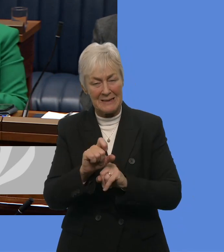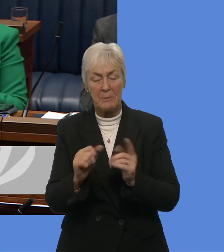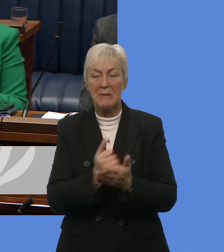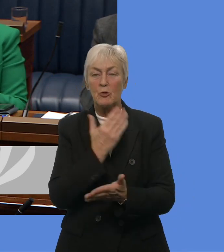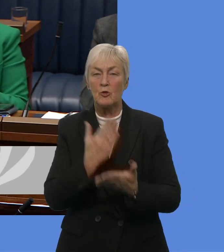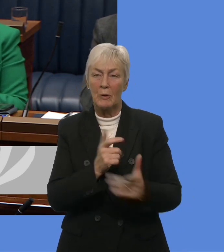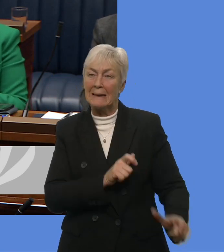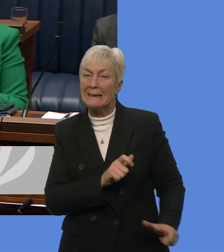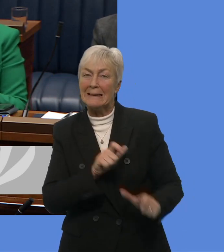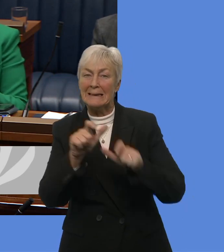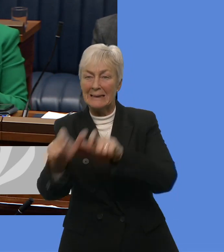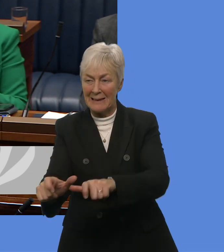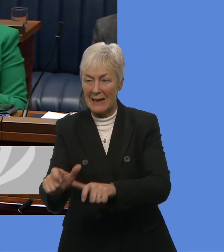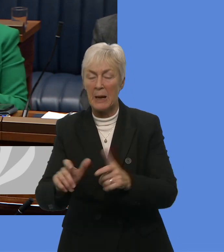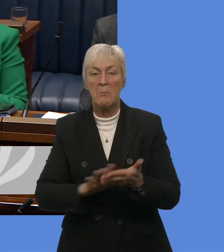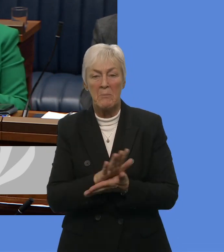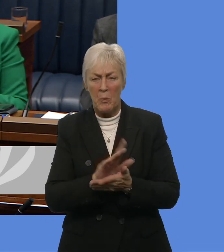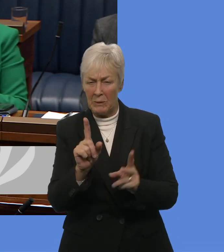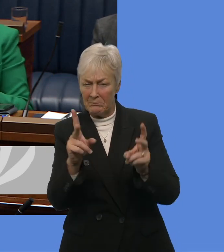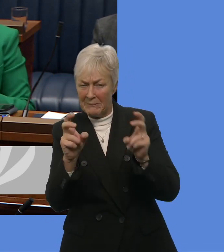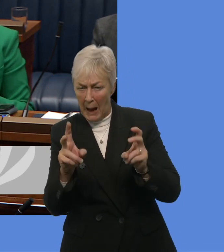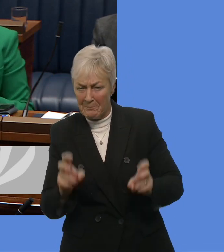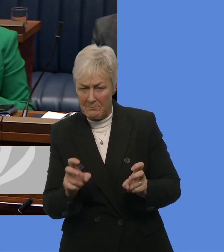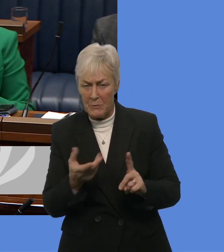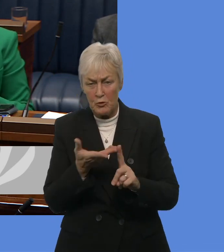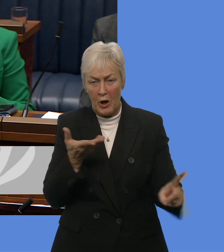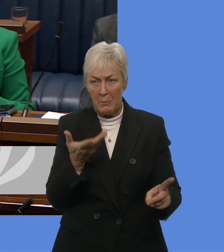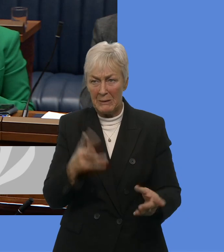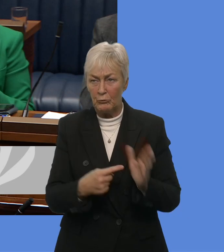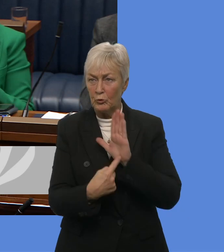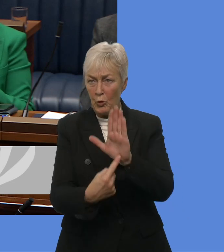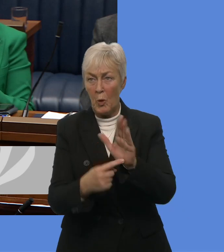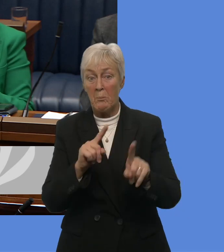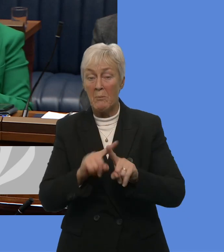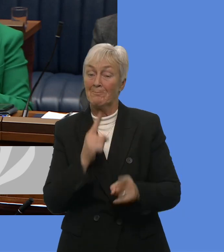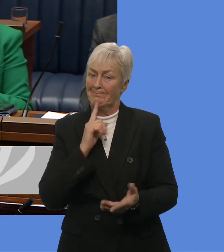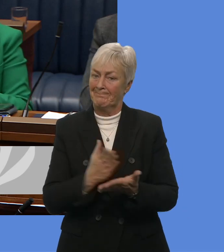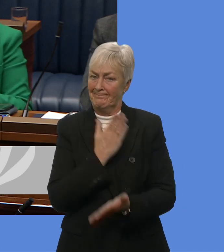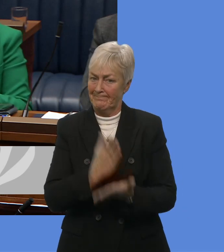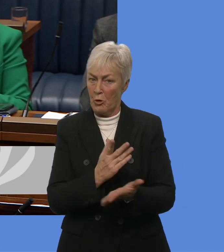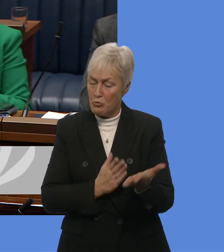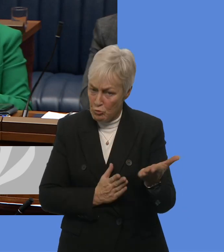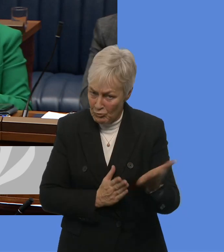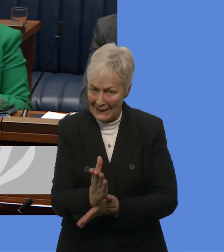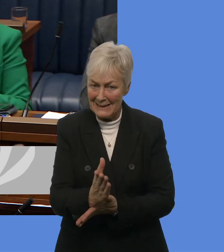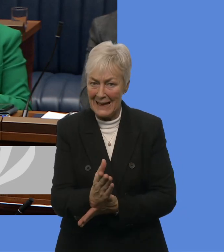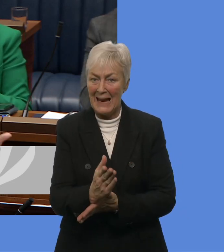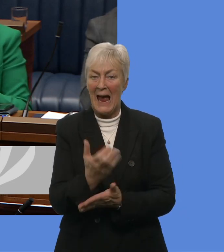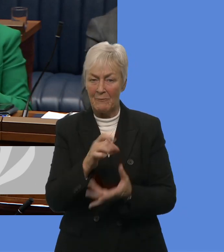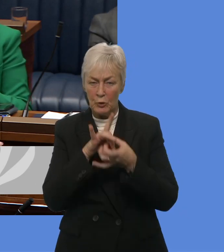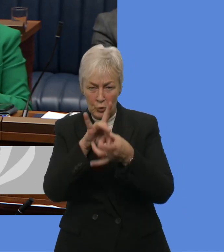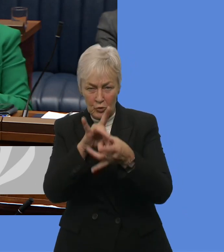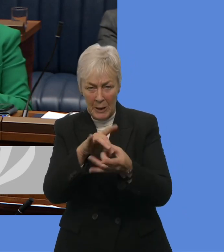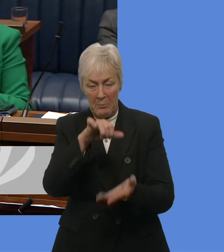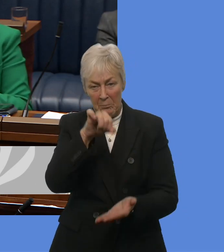there is a consistency in terms of the types of targets that are being set down, that they are realistic, that they can have an associated